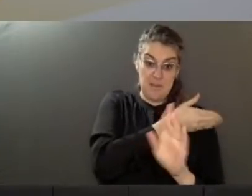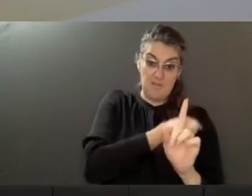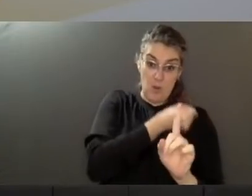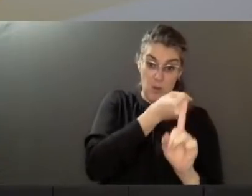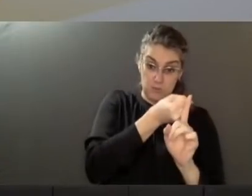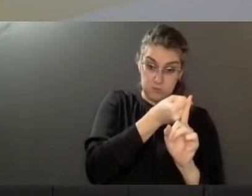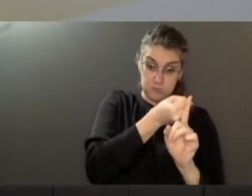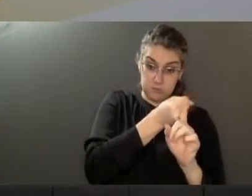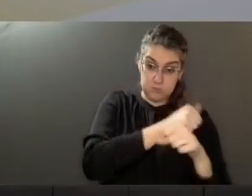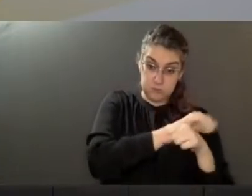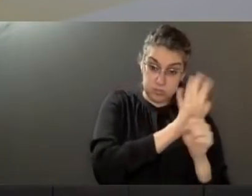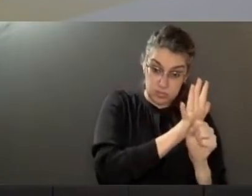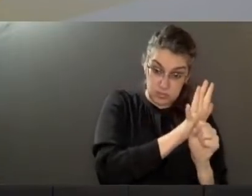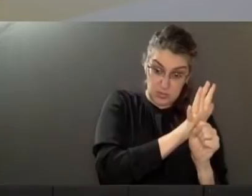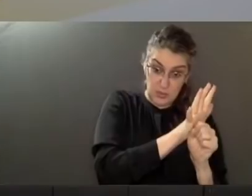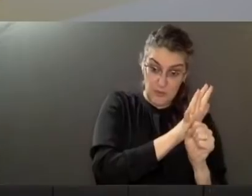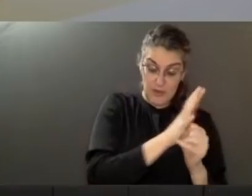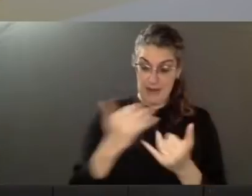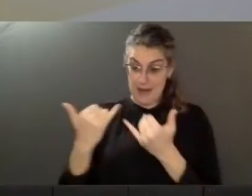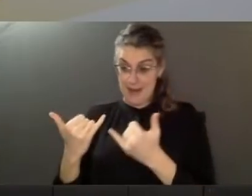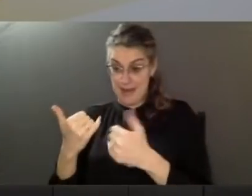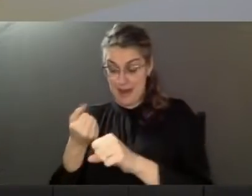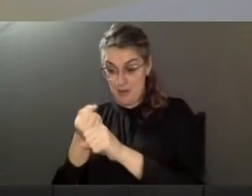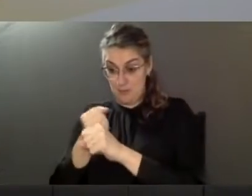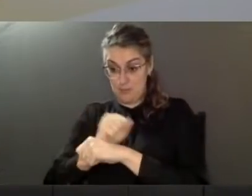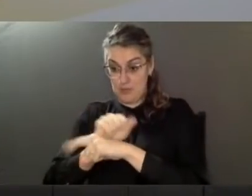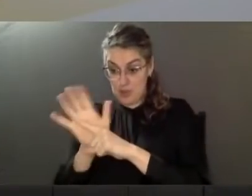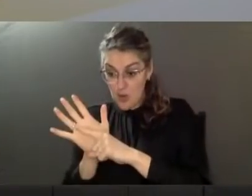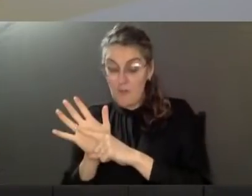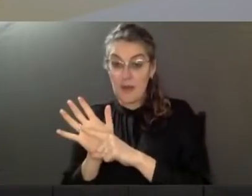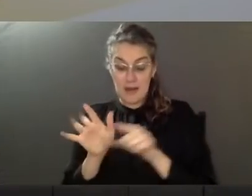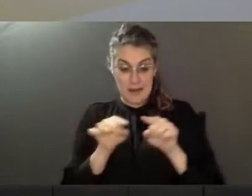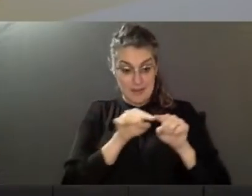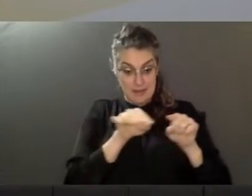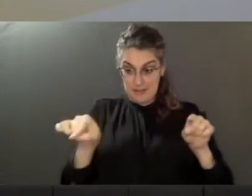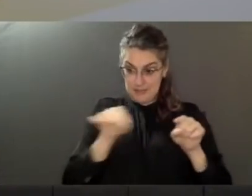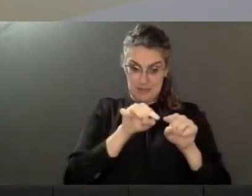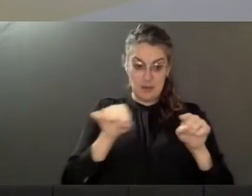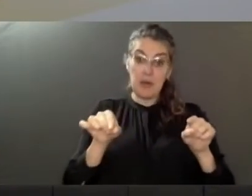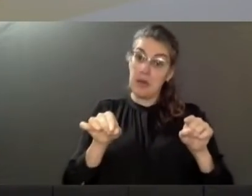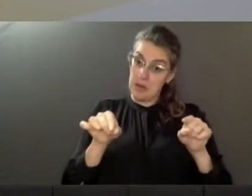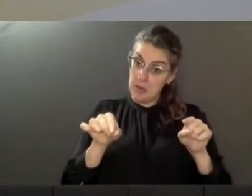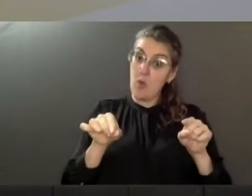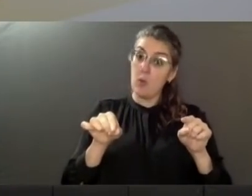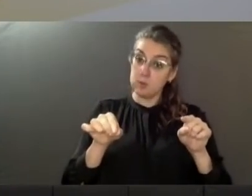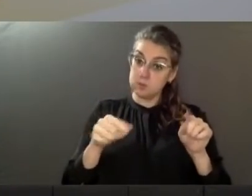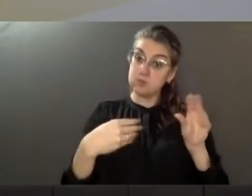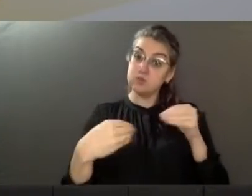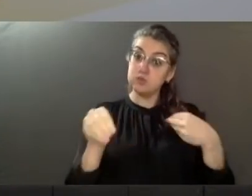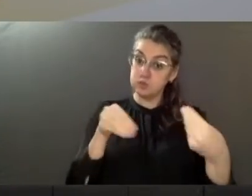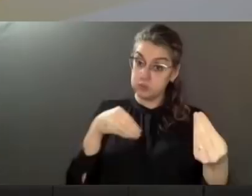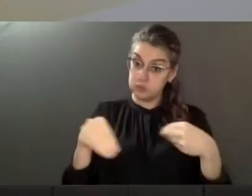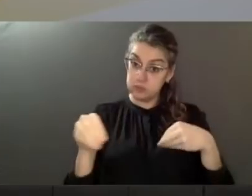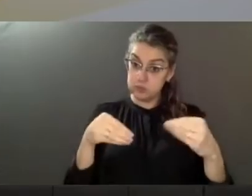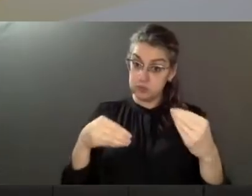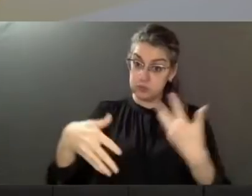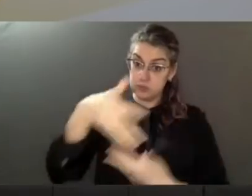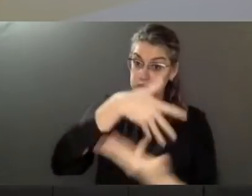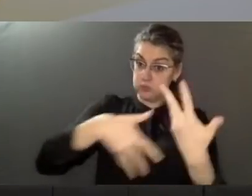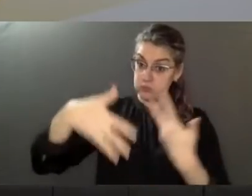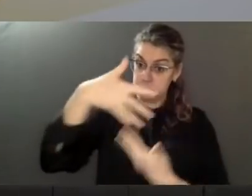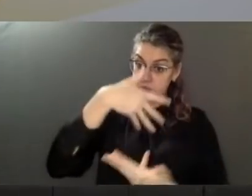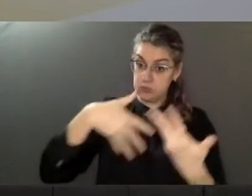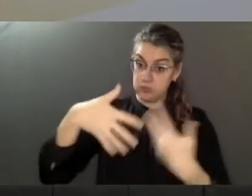and sacrifices of Islanders are paying off. We do have to recommit to being vigilant and continuing to